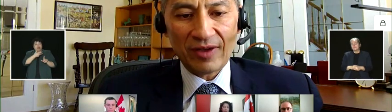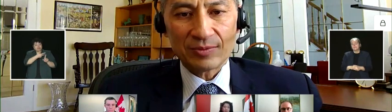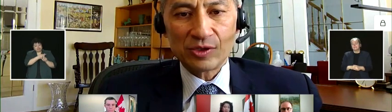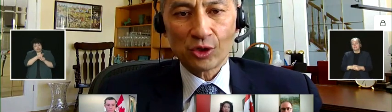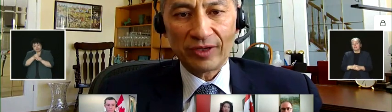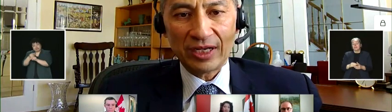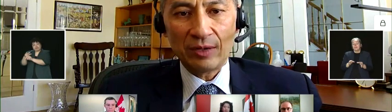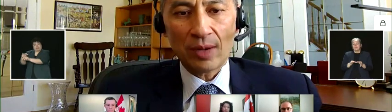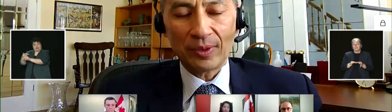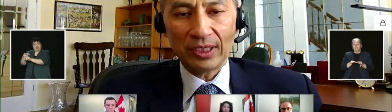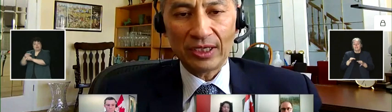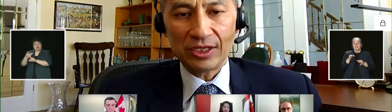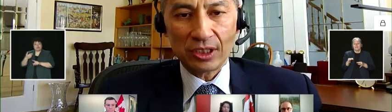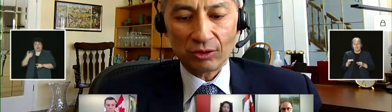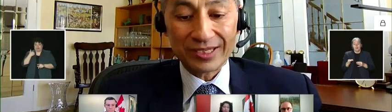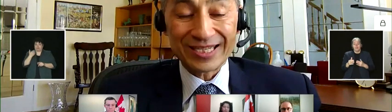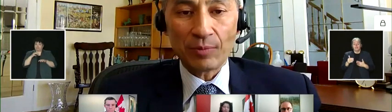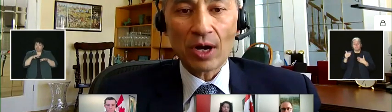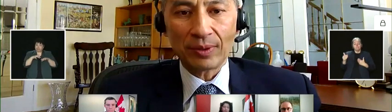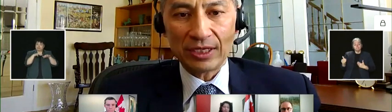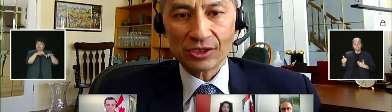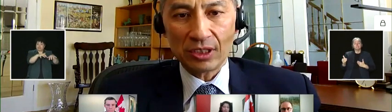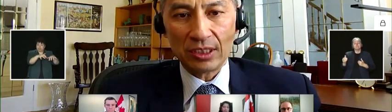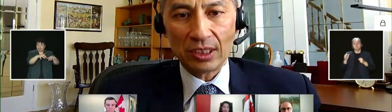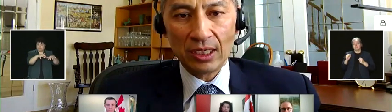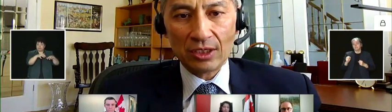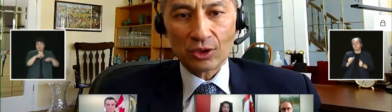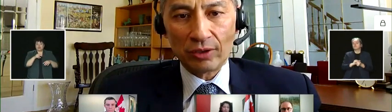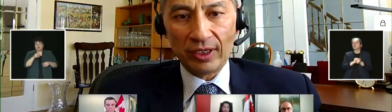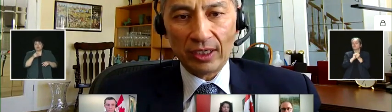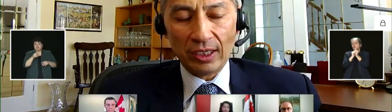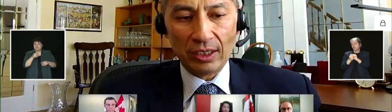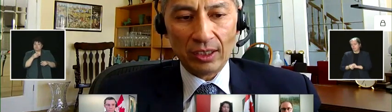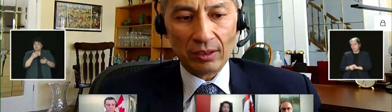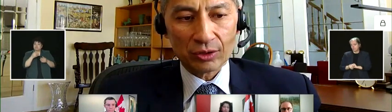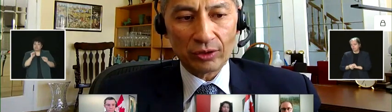the vast majority of the Canadian population, or the same population, in a